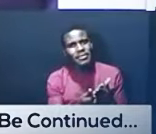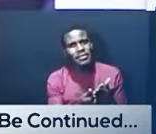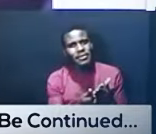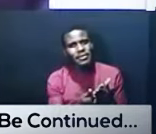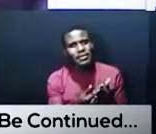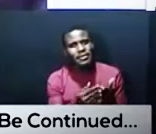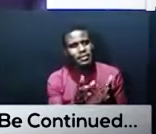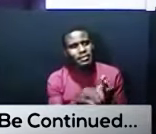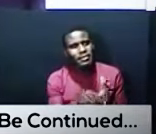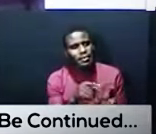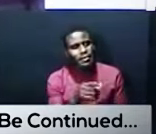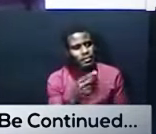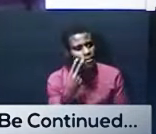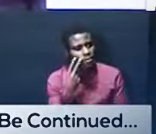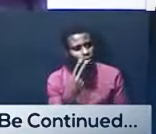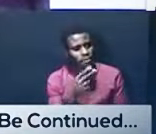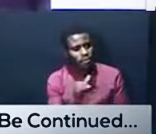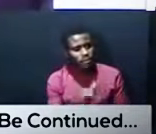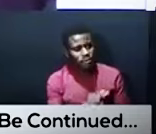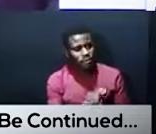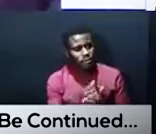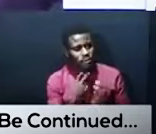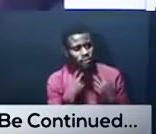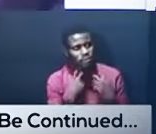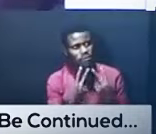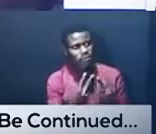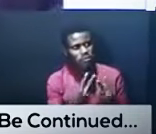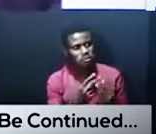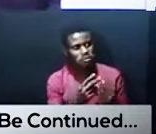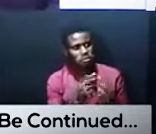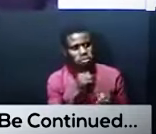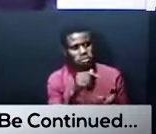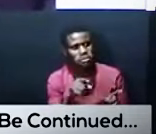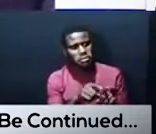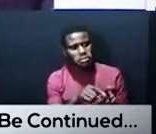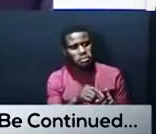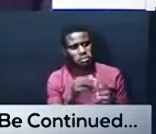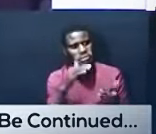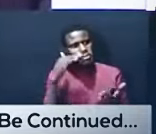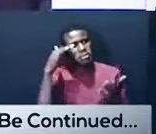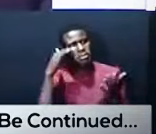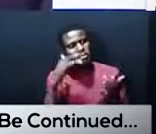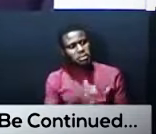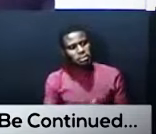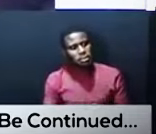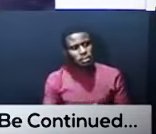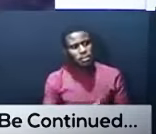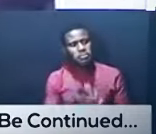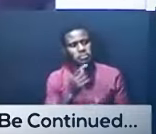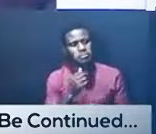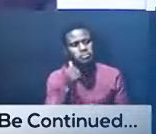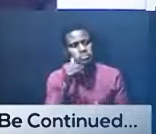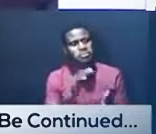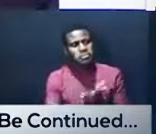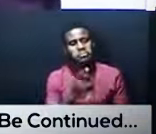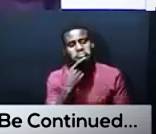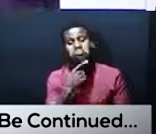Then I realized that the voice was not as I was expecting. He says that it's okay, I've given birth.